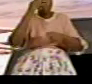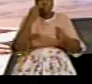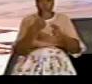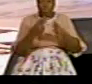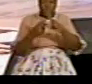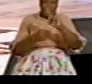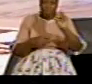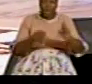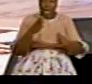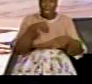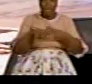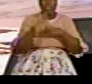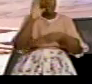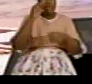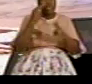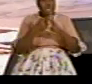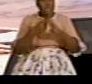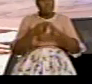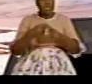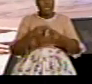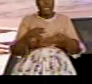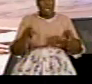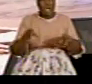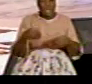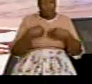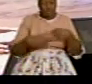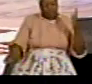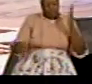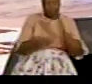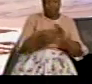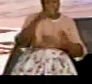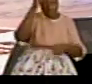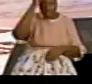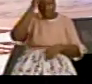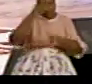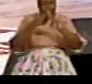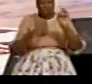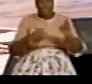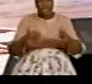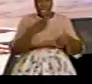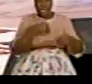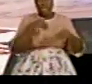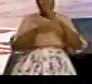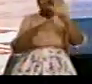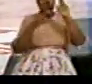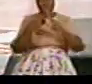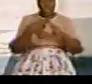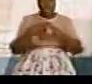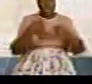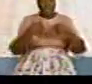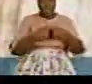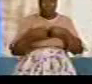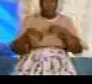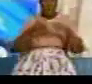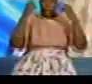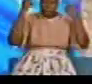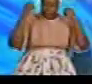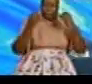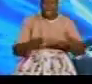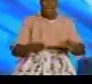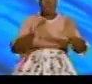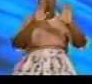And in thy name have cast out devils? And in thy name have done many